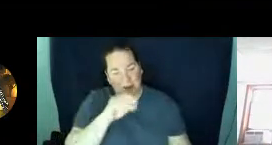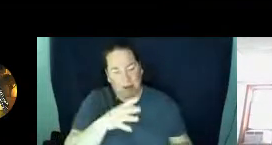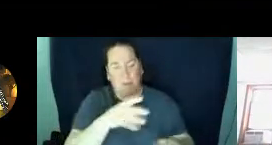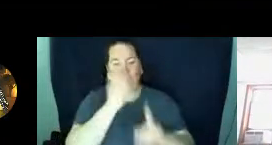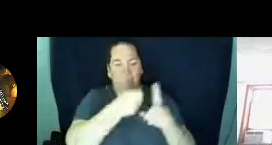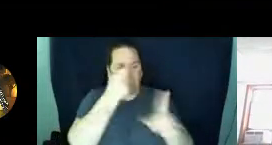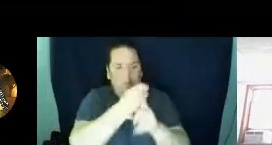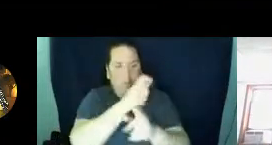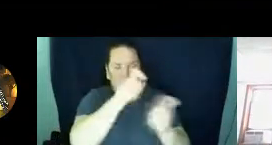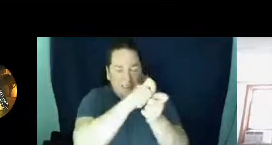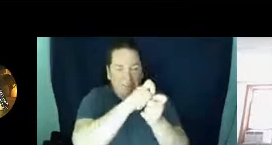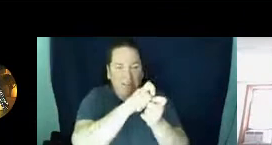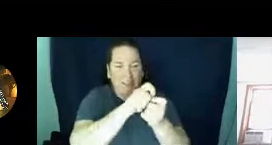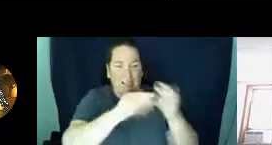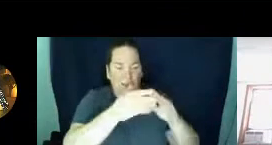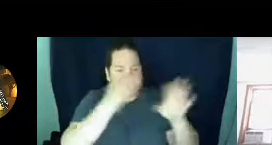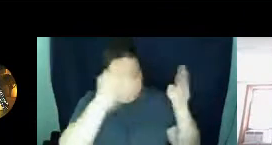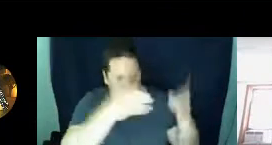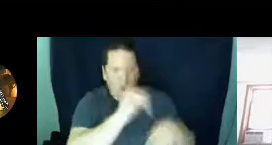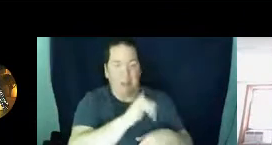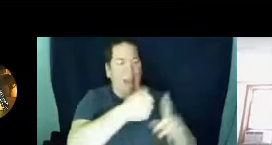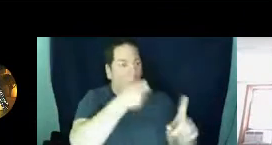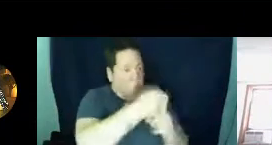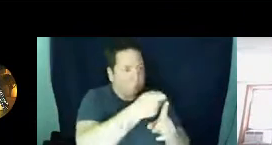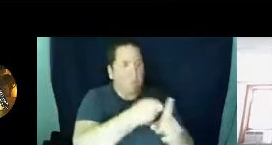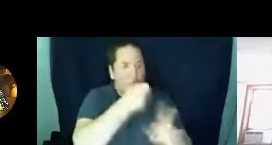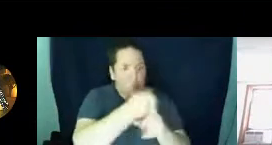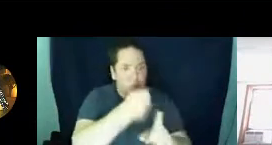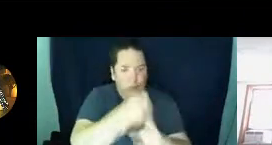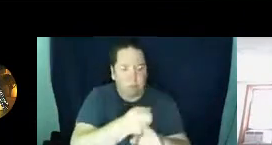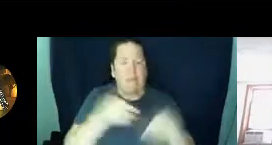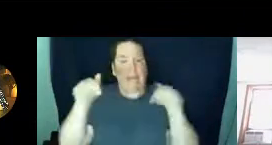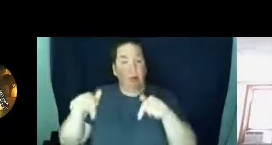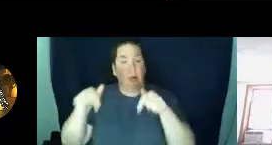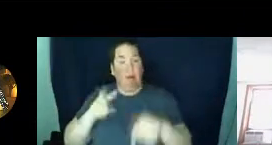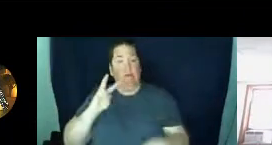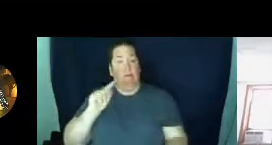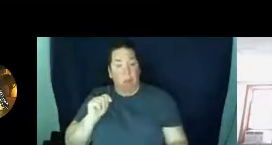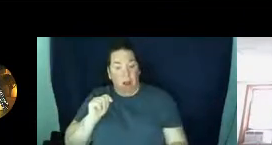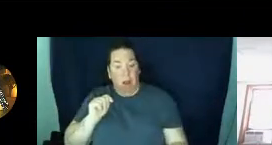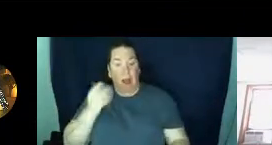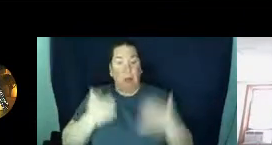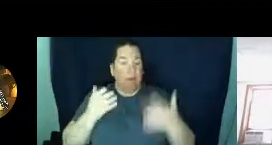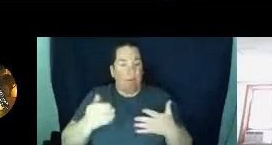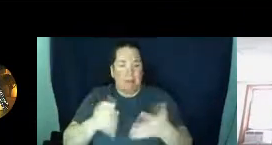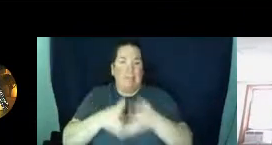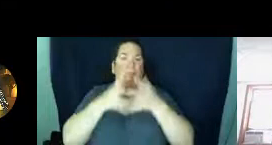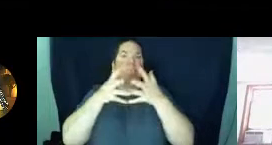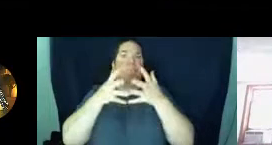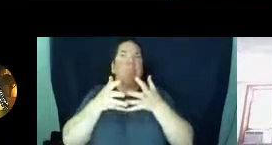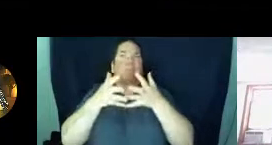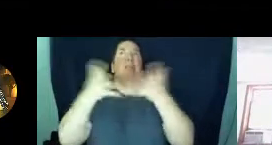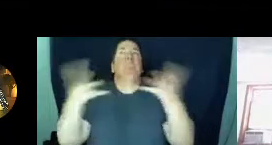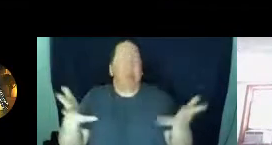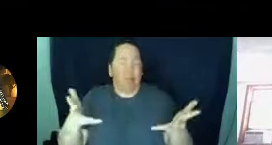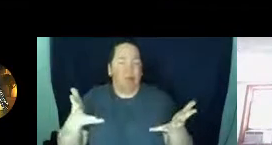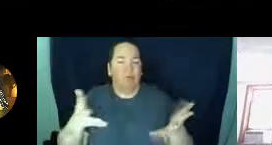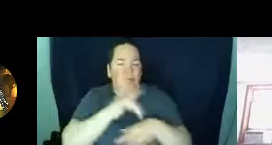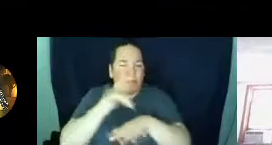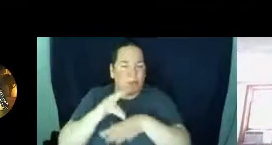communities is kind of something we did focus on. And I understand Vermont, may not have as much resources as Colorado, of